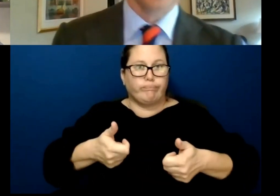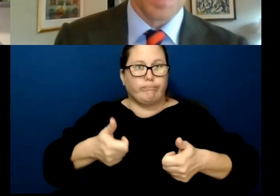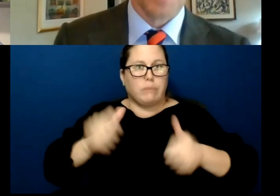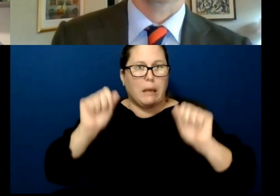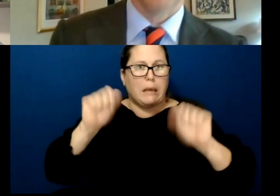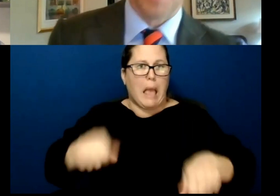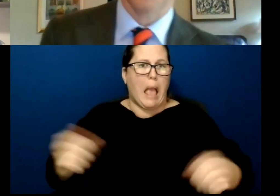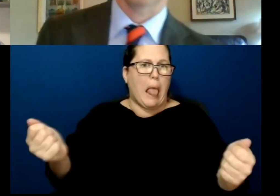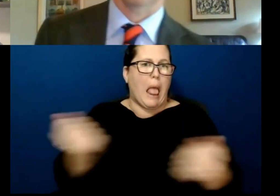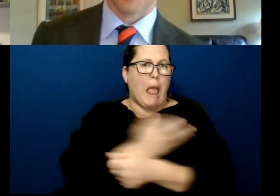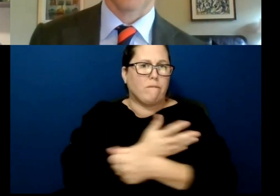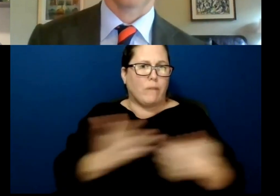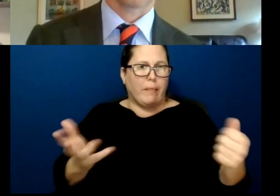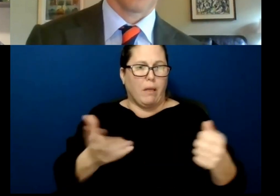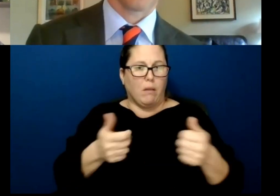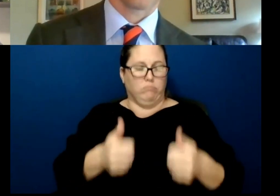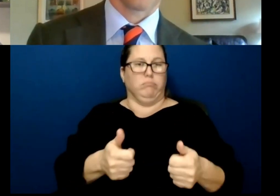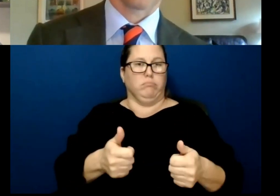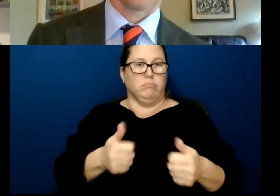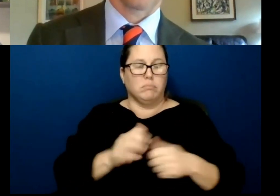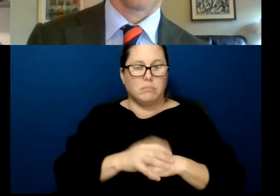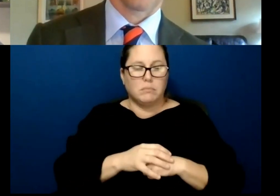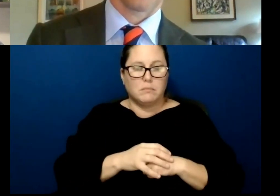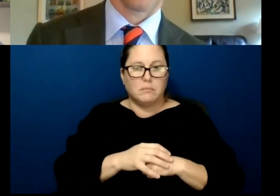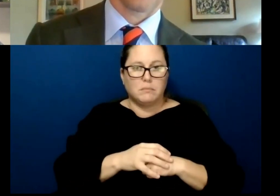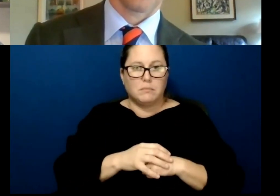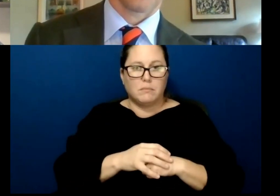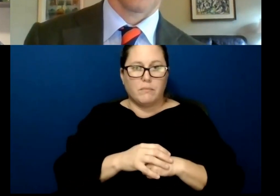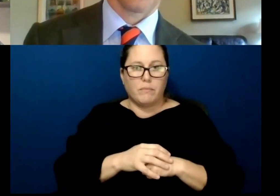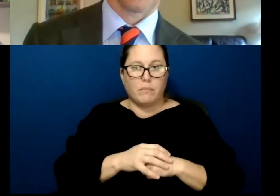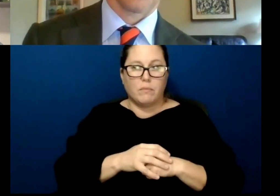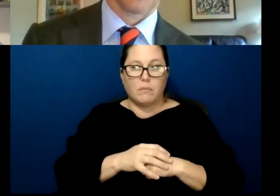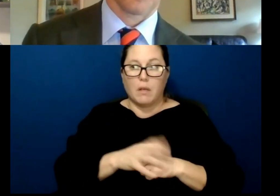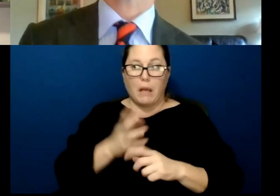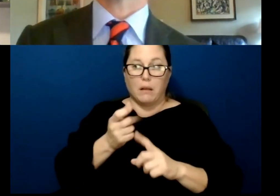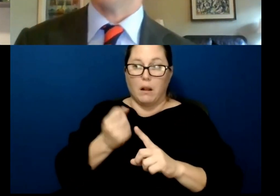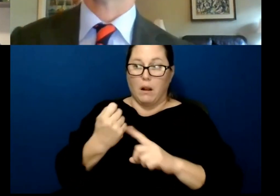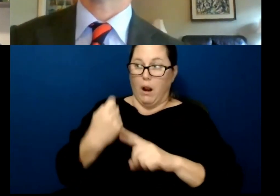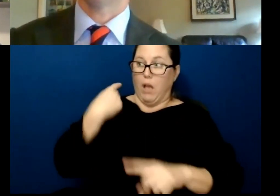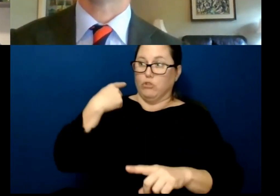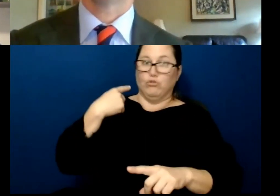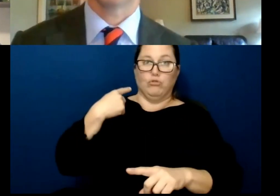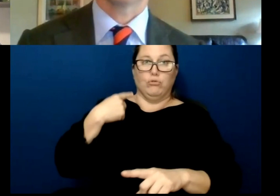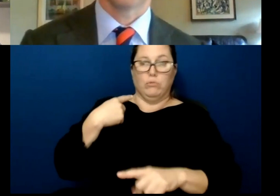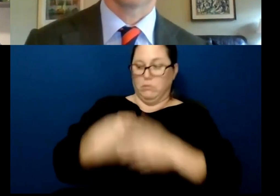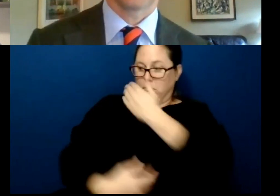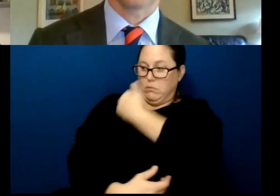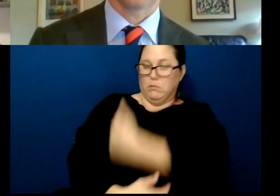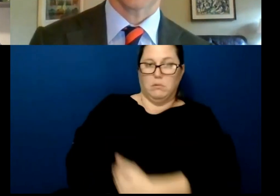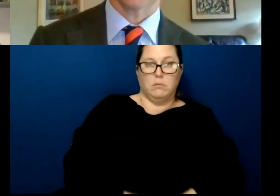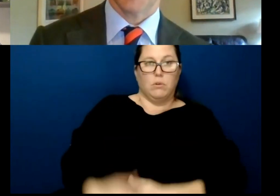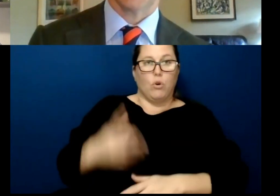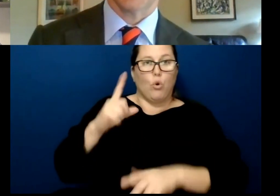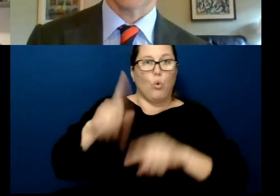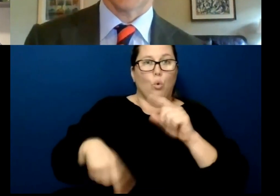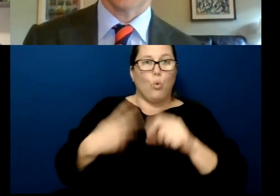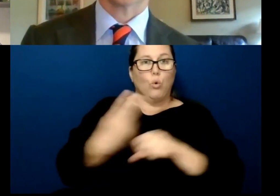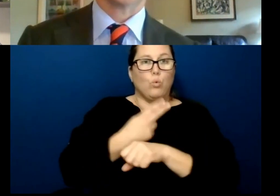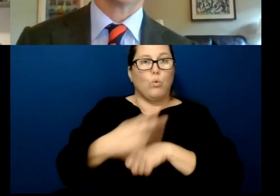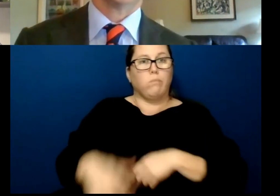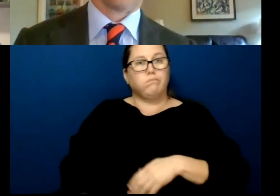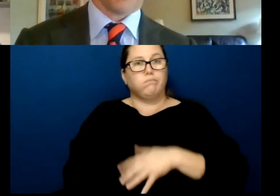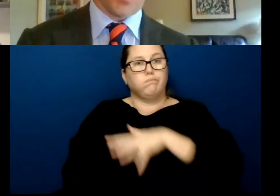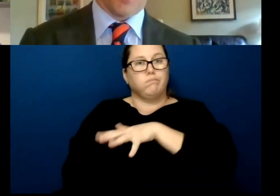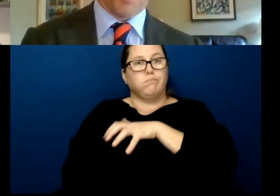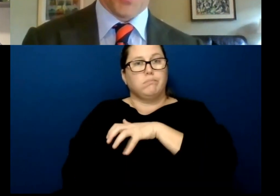that before he couldn't use his right arm. And so it's pretty impressive. That's great.